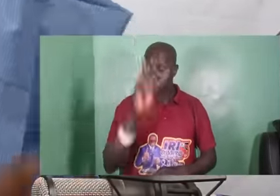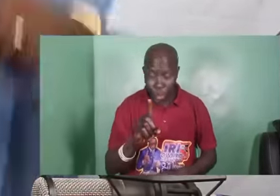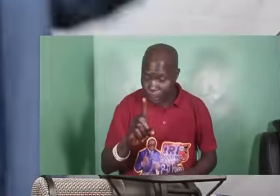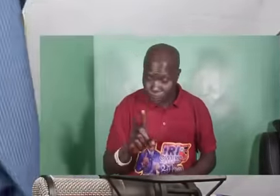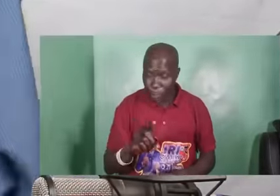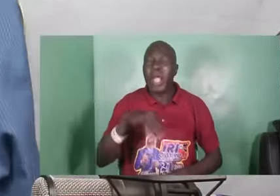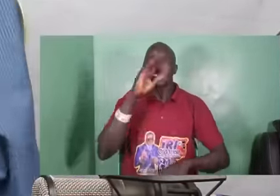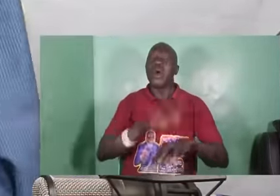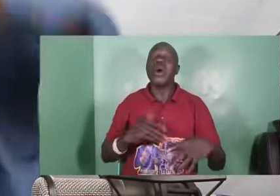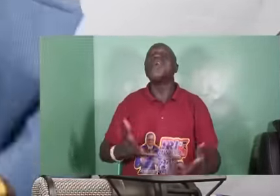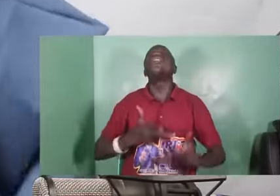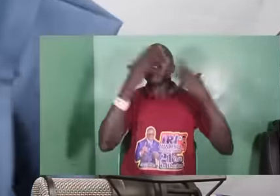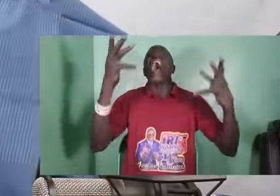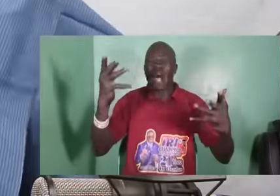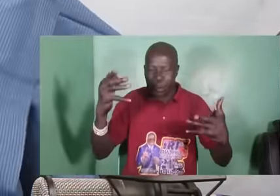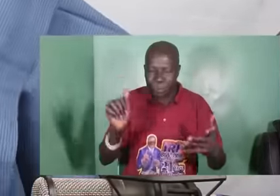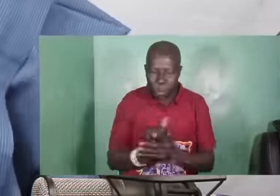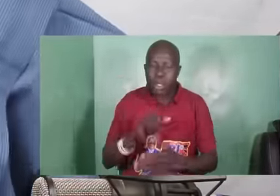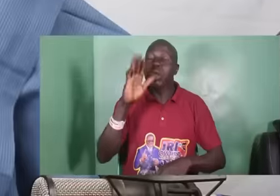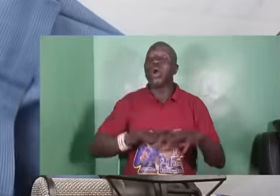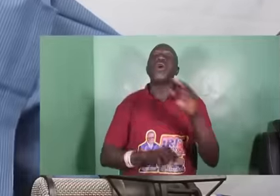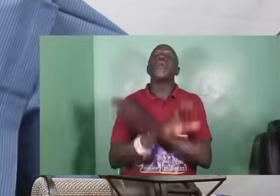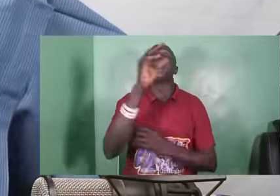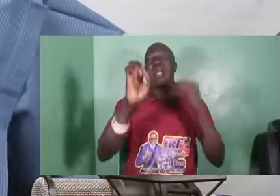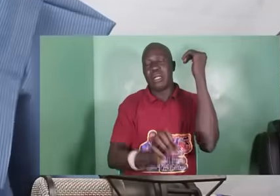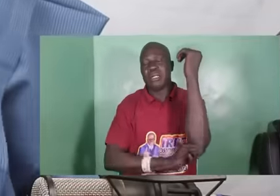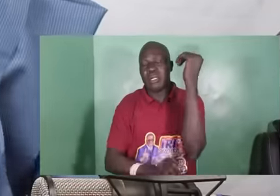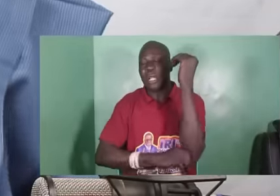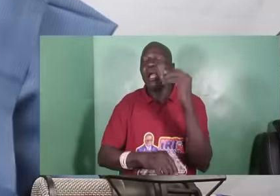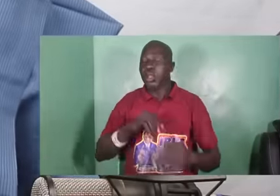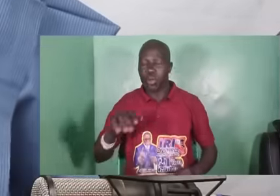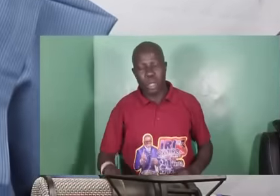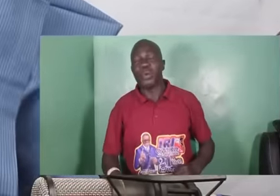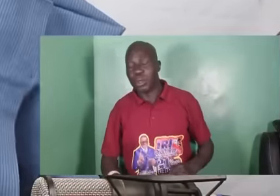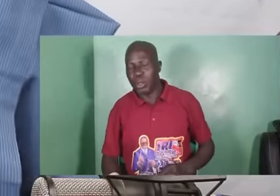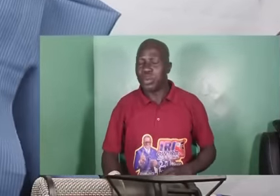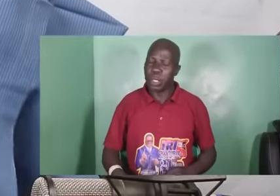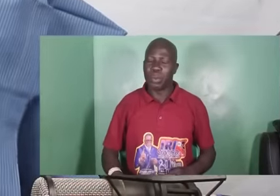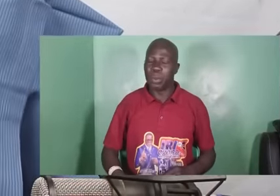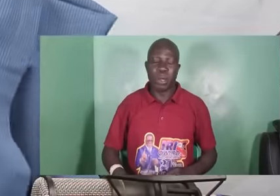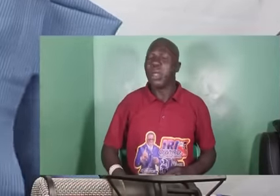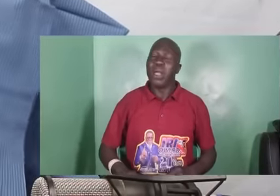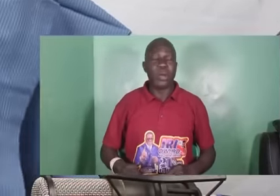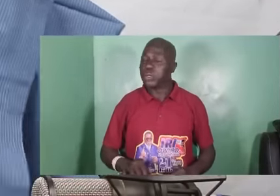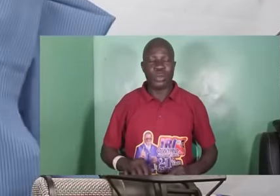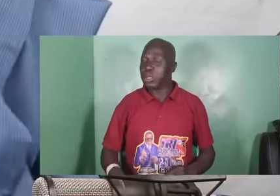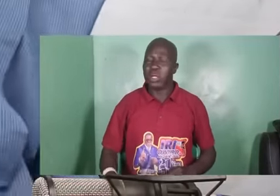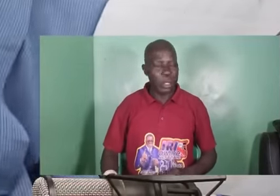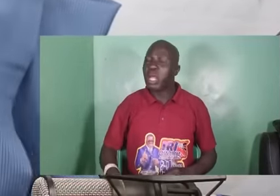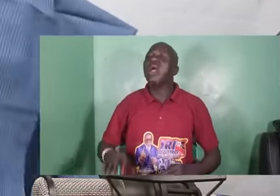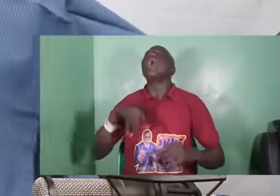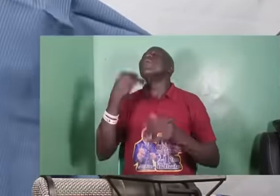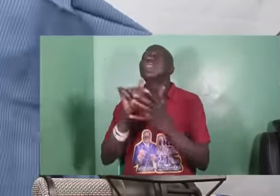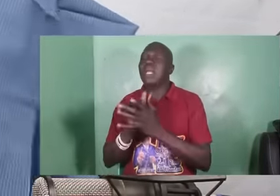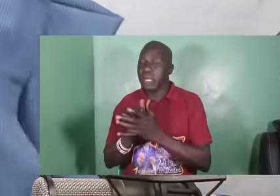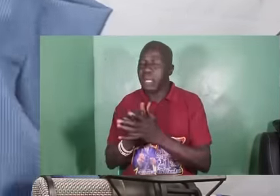Just what? You will fight like thunder. You will call of Elijah. You will tap the mountain. You will tap with your lightning. You will